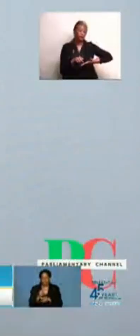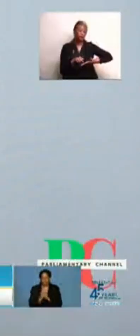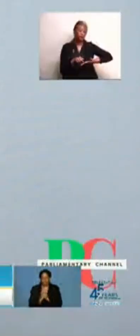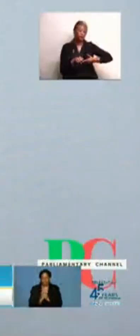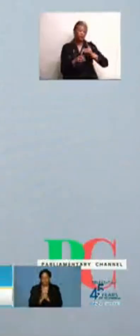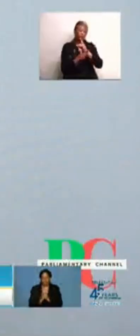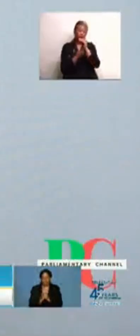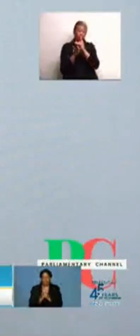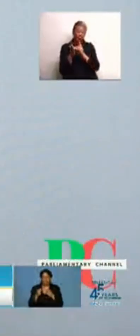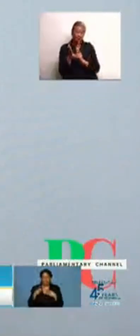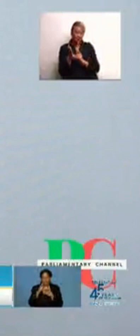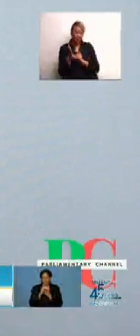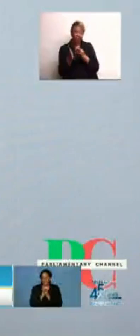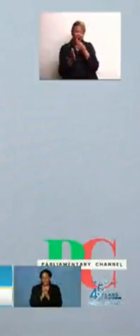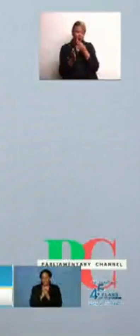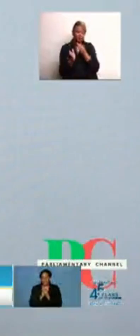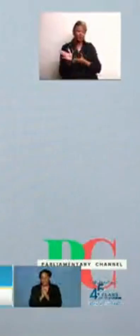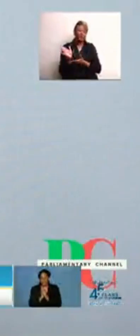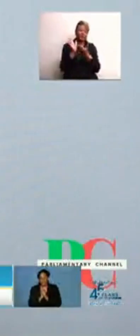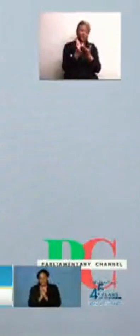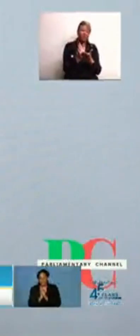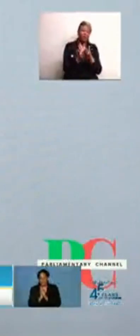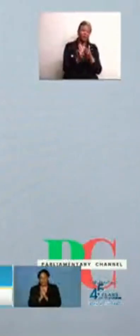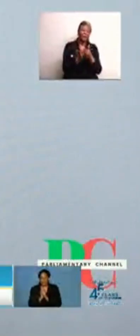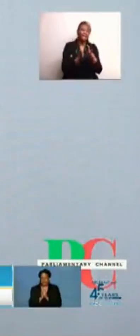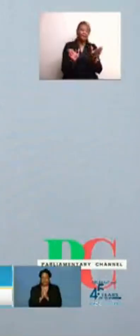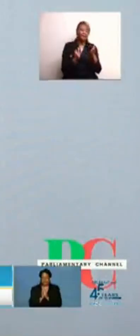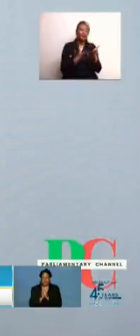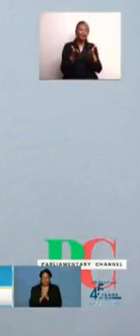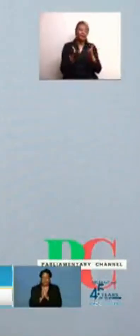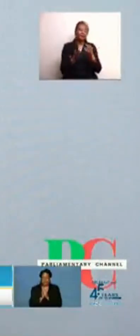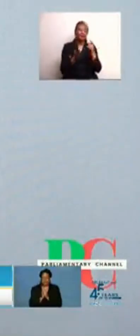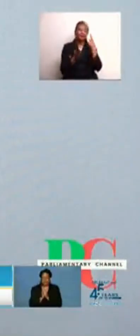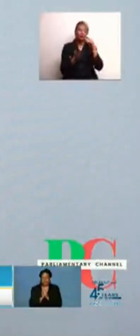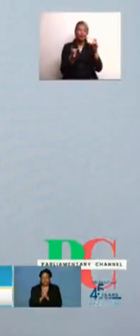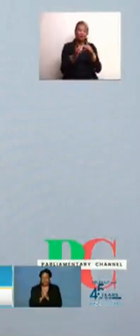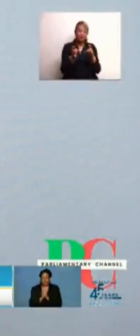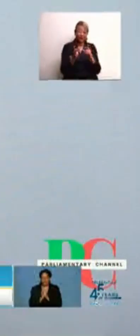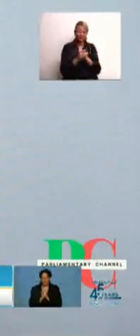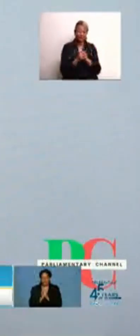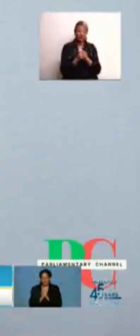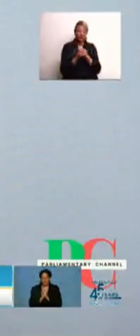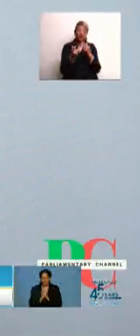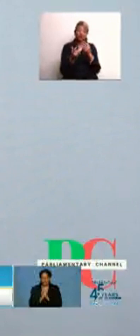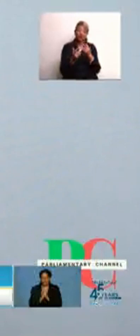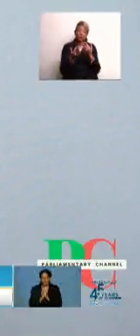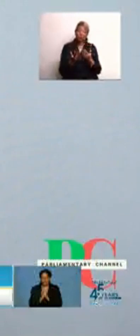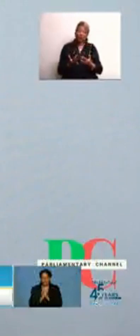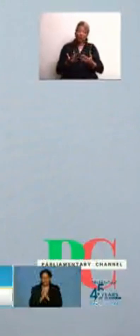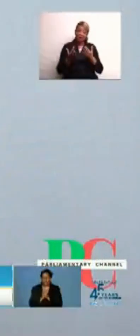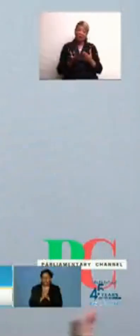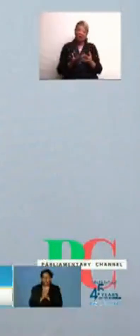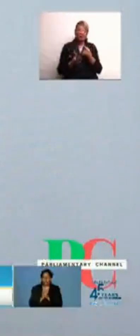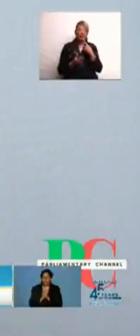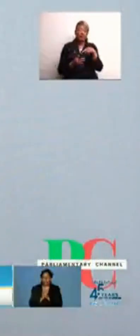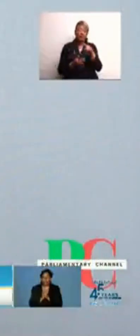draft legislation will soon be presented to public sector unions for feedback. Yes. But as we await that feedback, I can